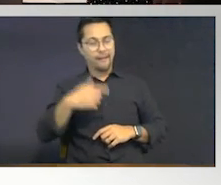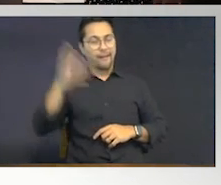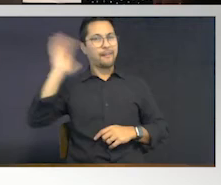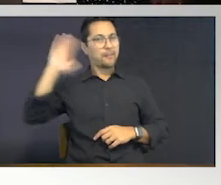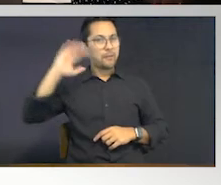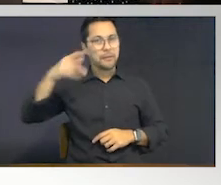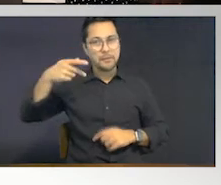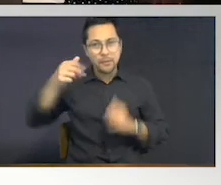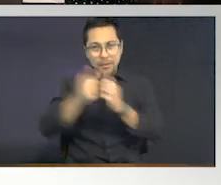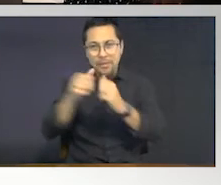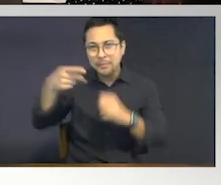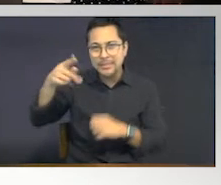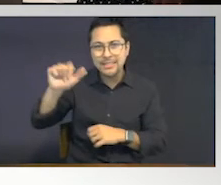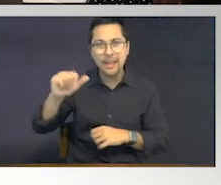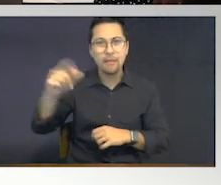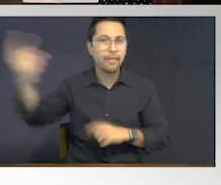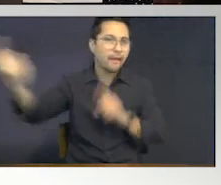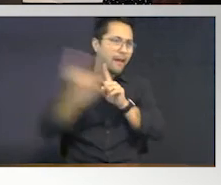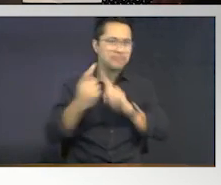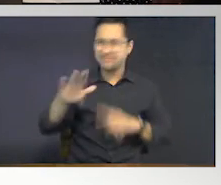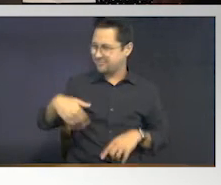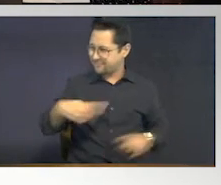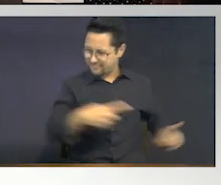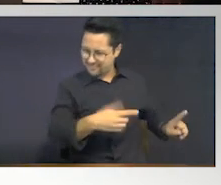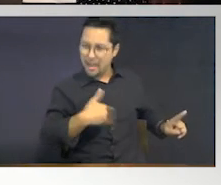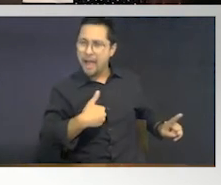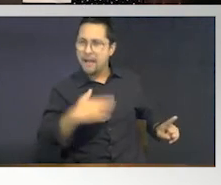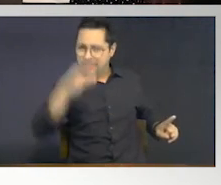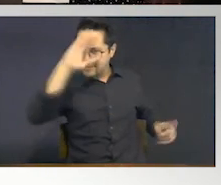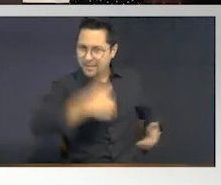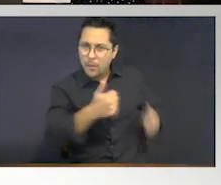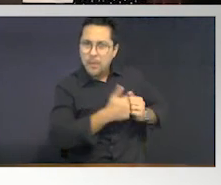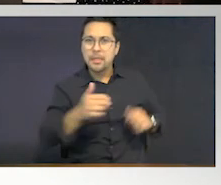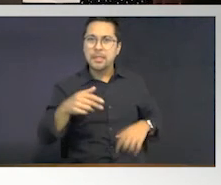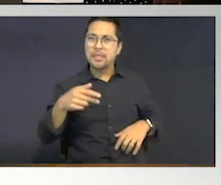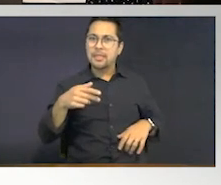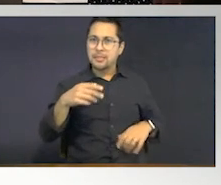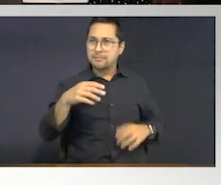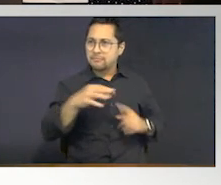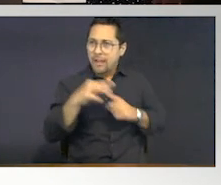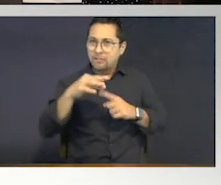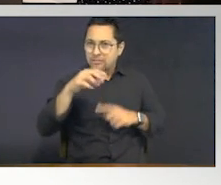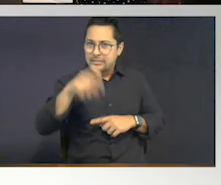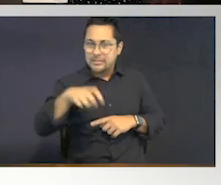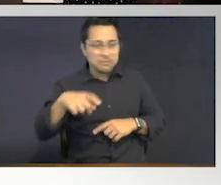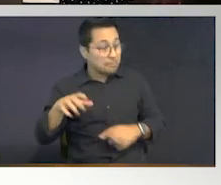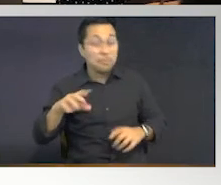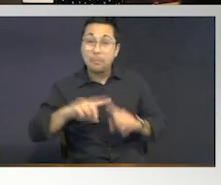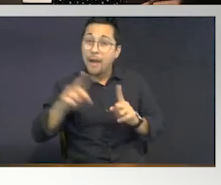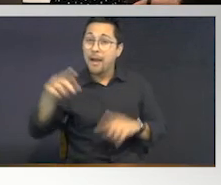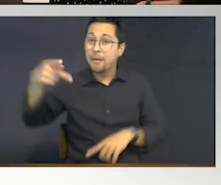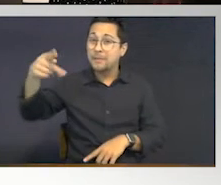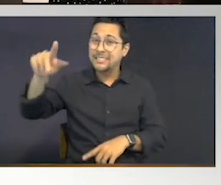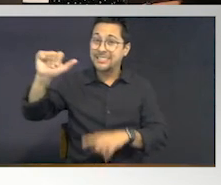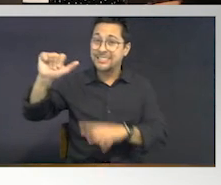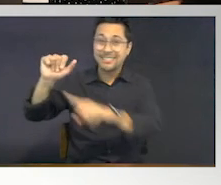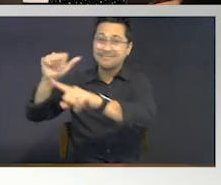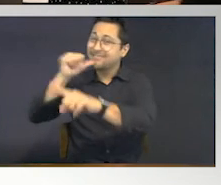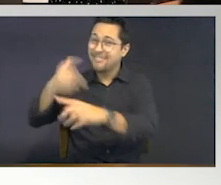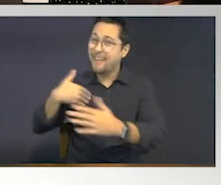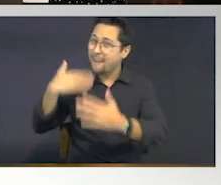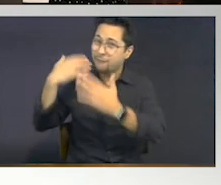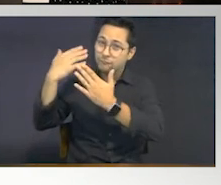with? I have a son with special needs, I've got all these things. But what I realized was PTA really didn't have a good